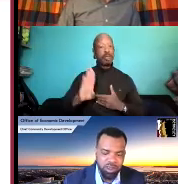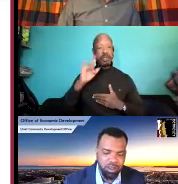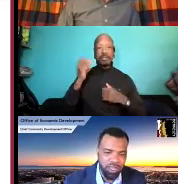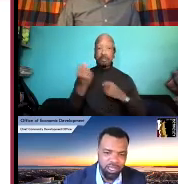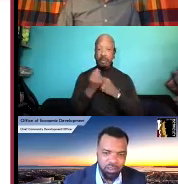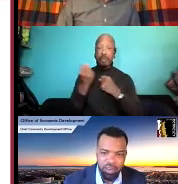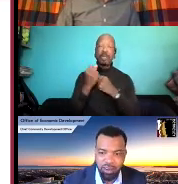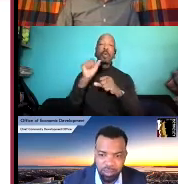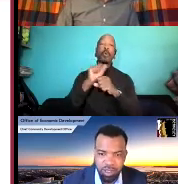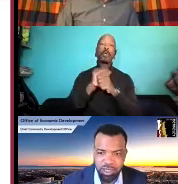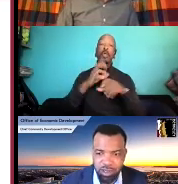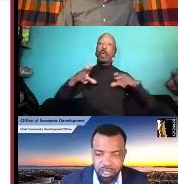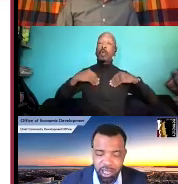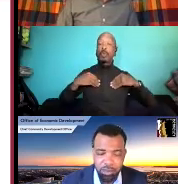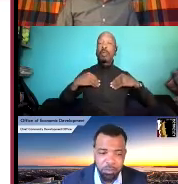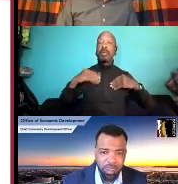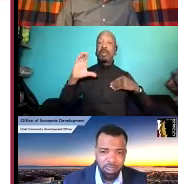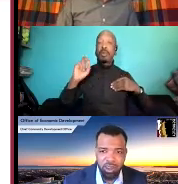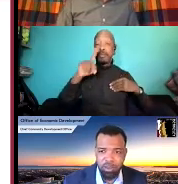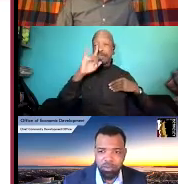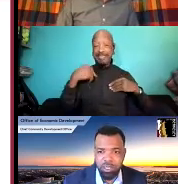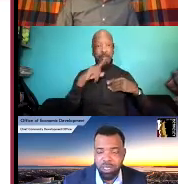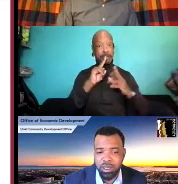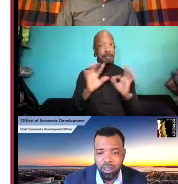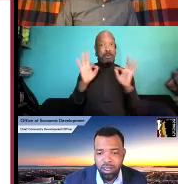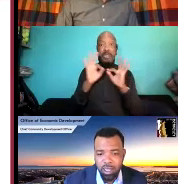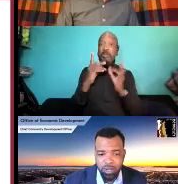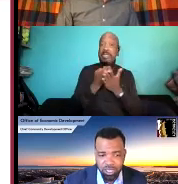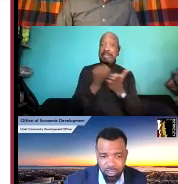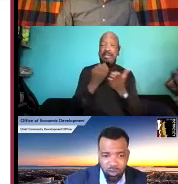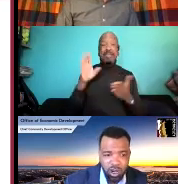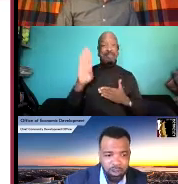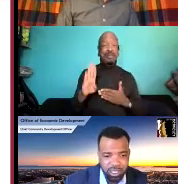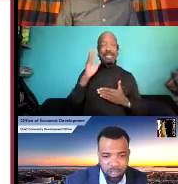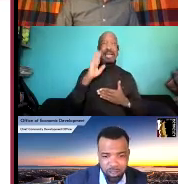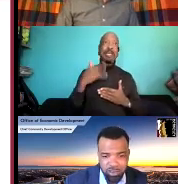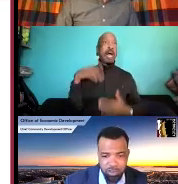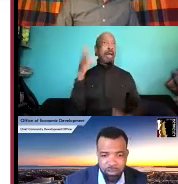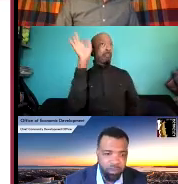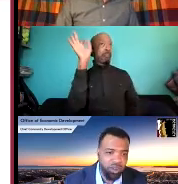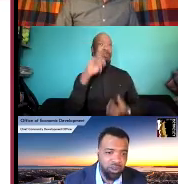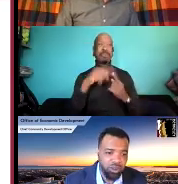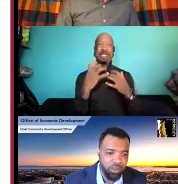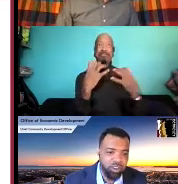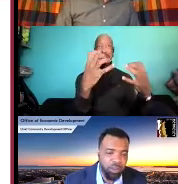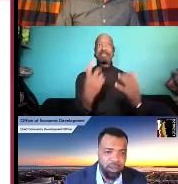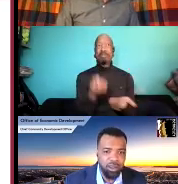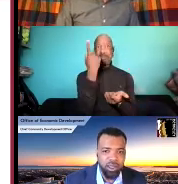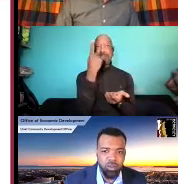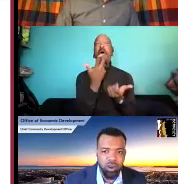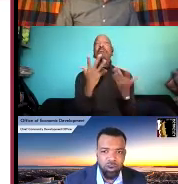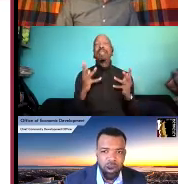cooperatives because they're vital to Berkeley's local economy. And I know I'm speaking and preaching to the choir, but this may be viewed by people who don't know that much